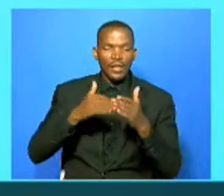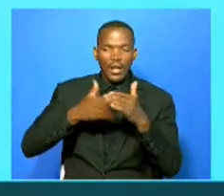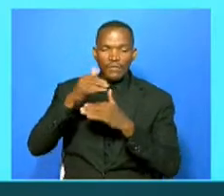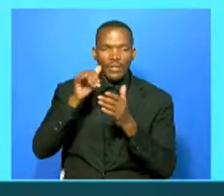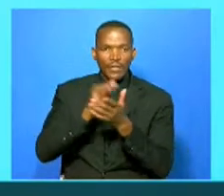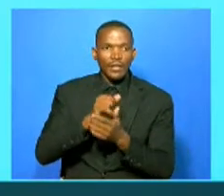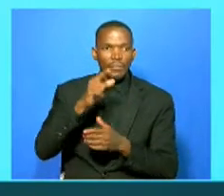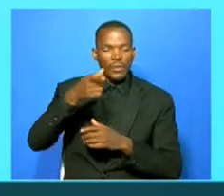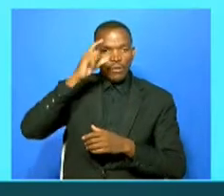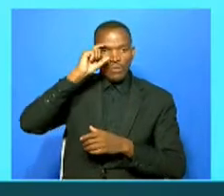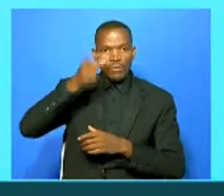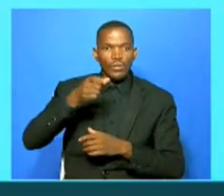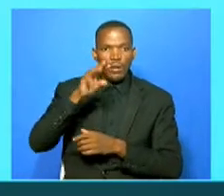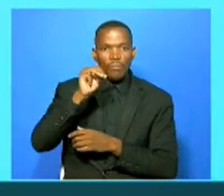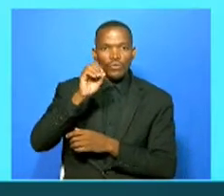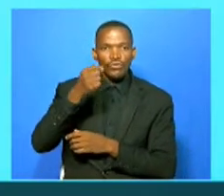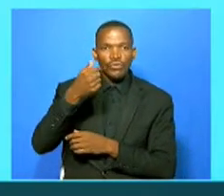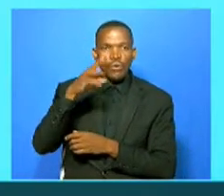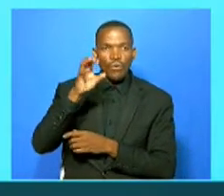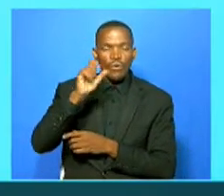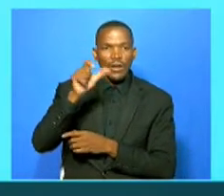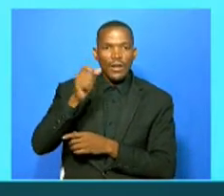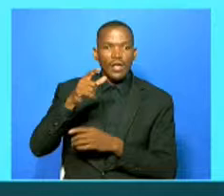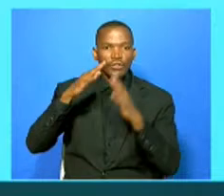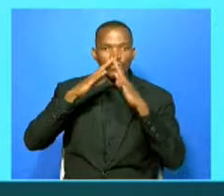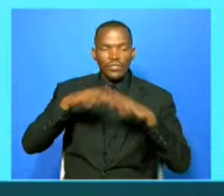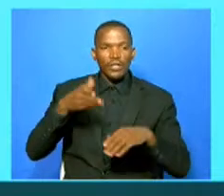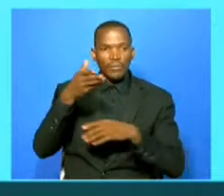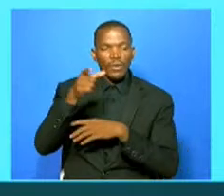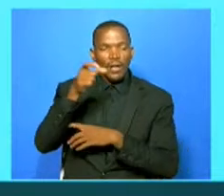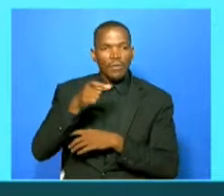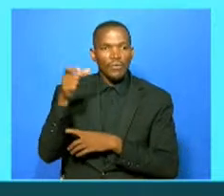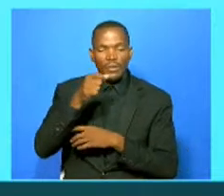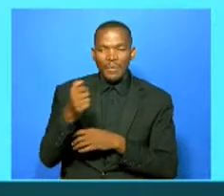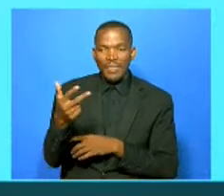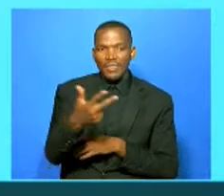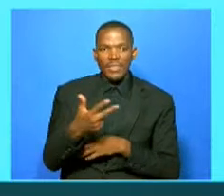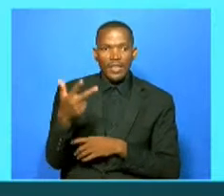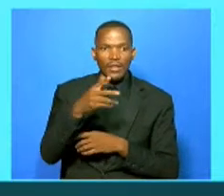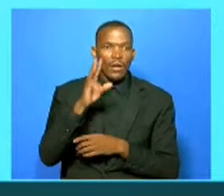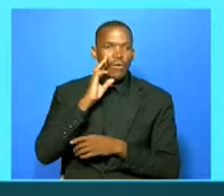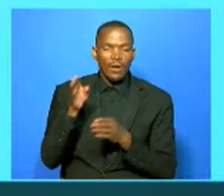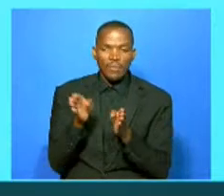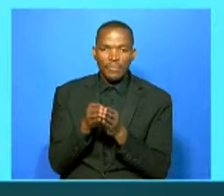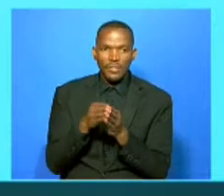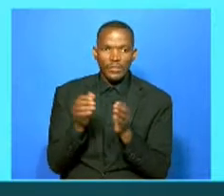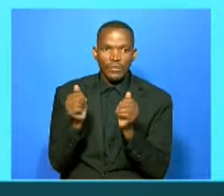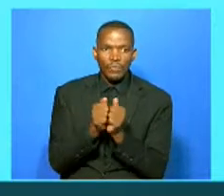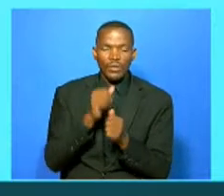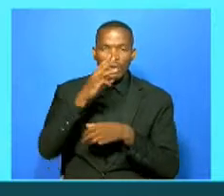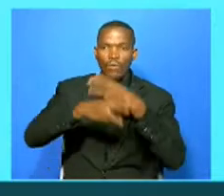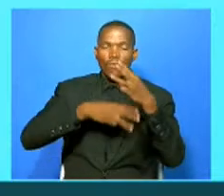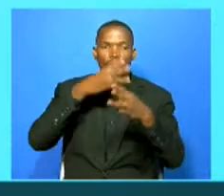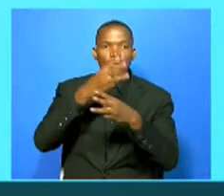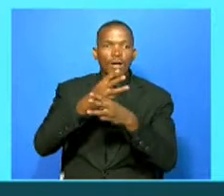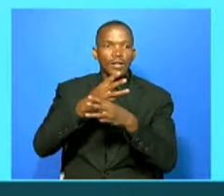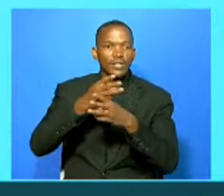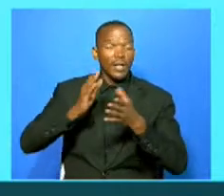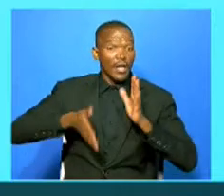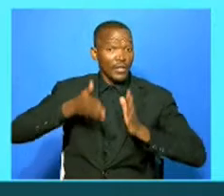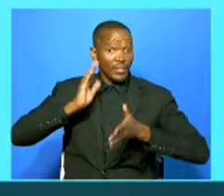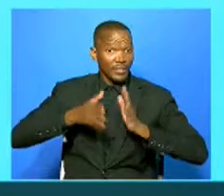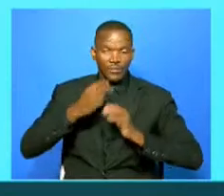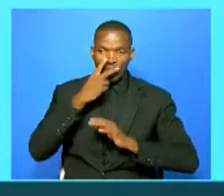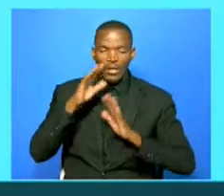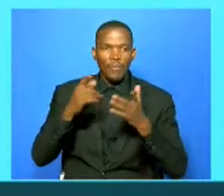ga Mosekisi Motswagole Tshepo Motswagole mono ga Boroni. Le fa go ntse jalo, boraro jo bo ya go nna fa fatshe le World Athletics go leka go